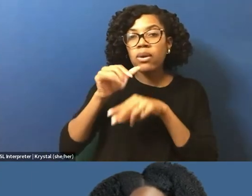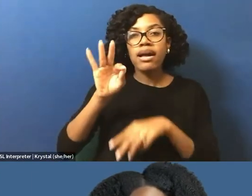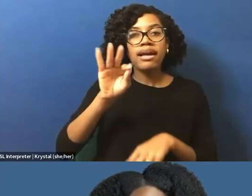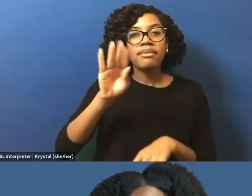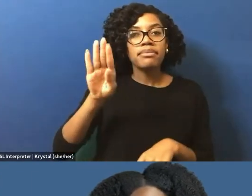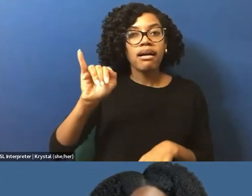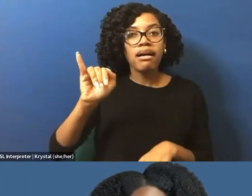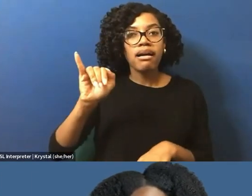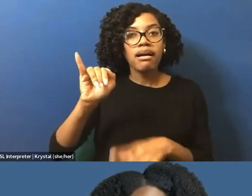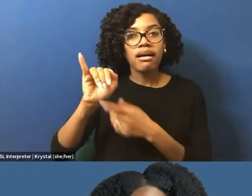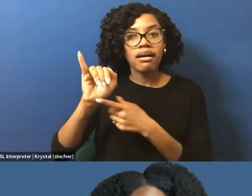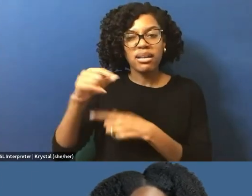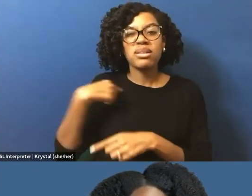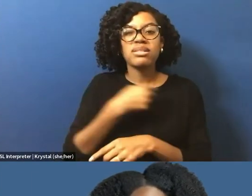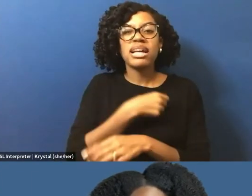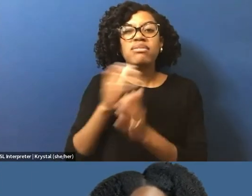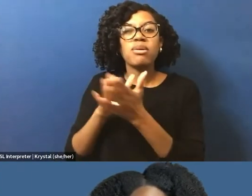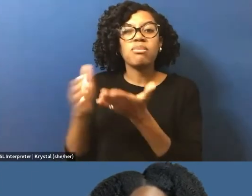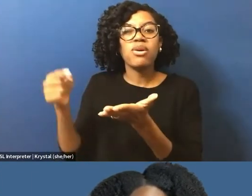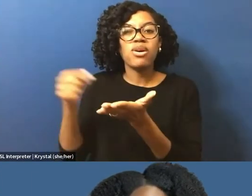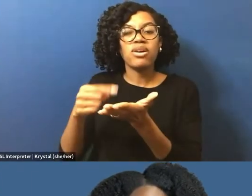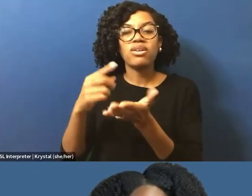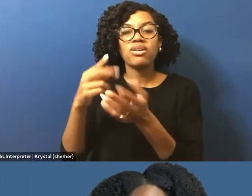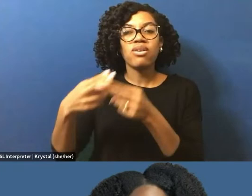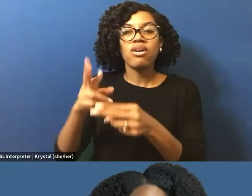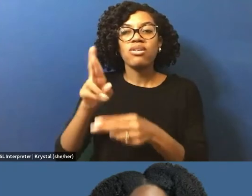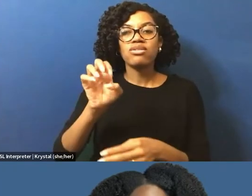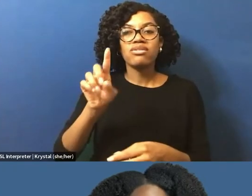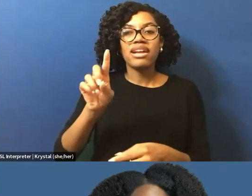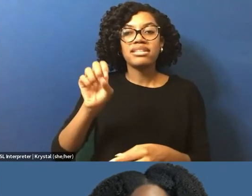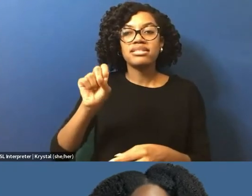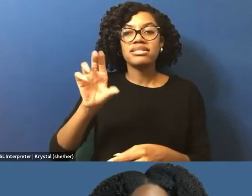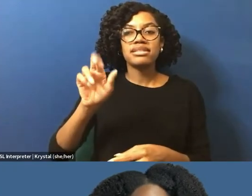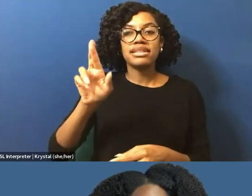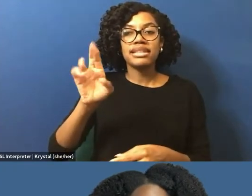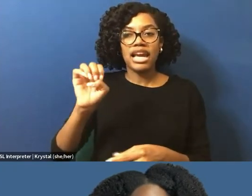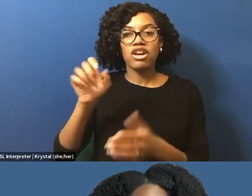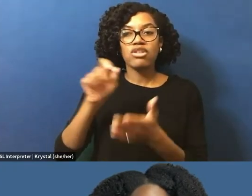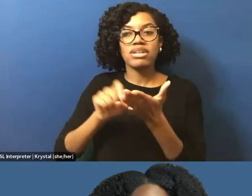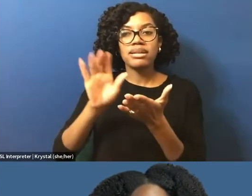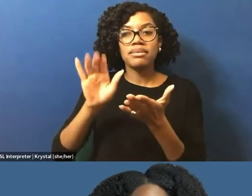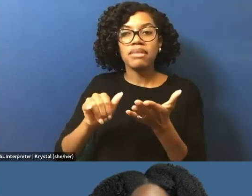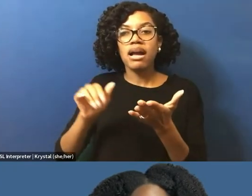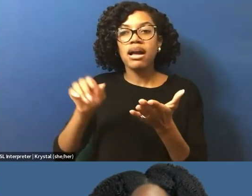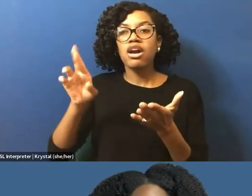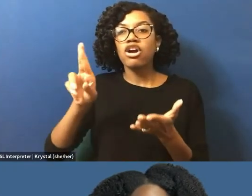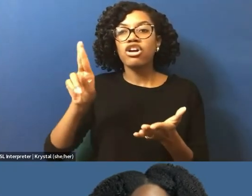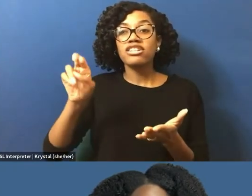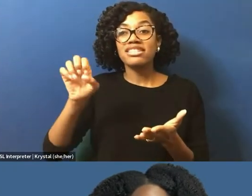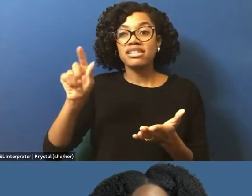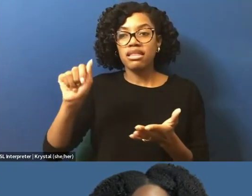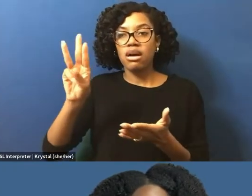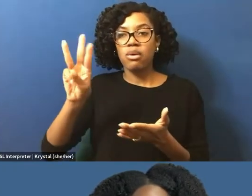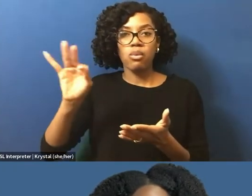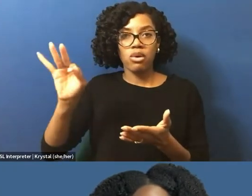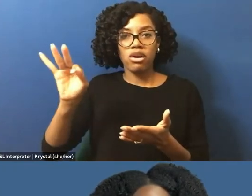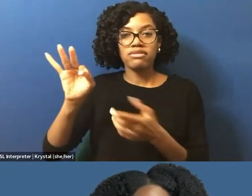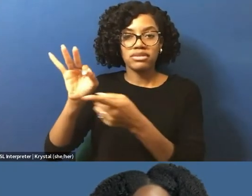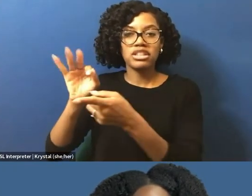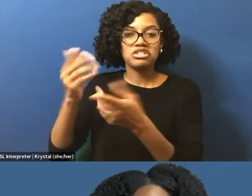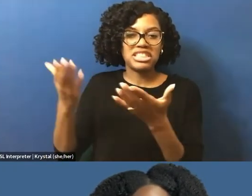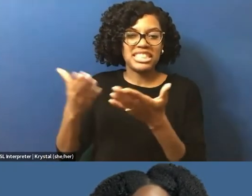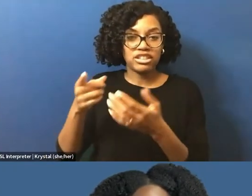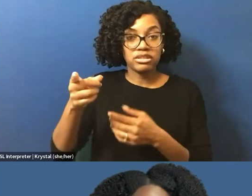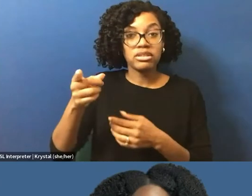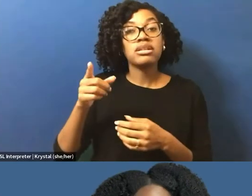comrade Ursula Wolf Broca. And so we'll place that in the chat box for you all. And one of the figures that I had learned about as being surveilled